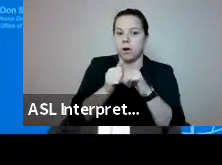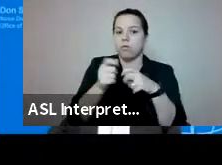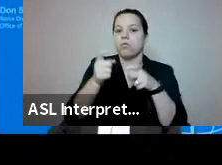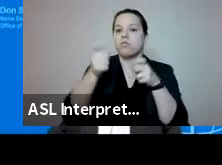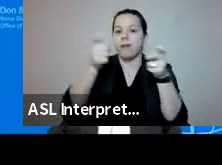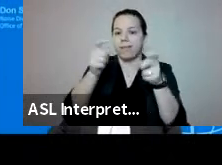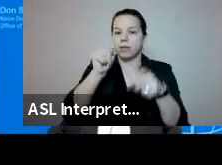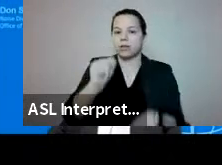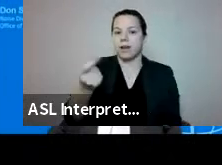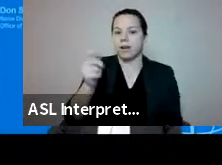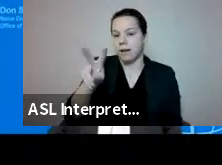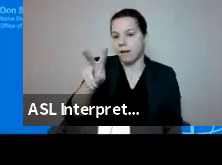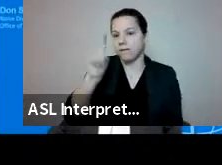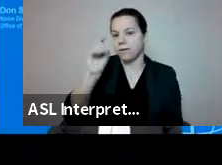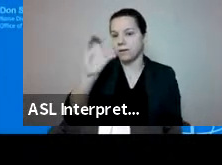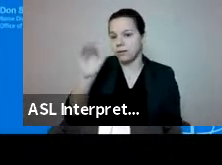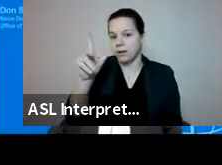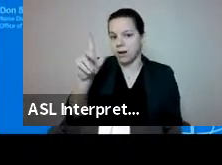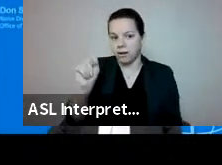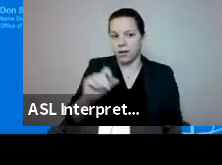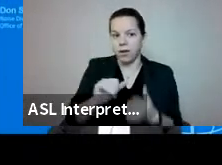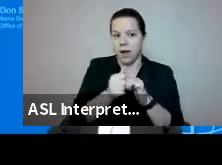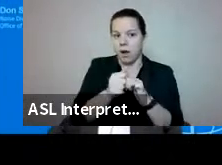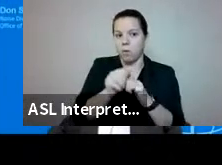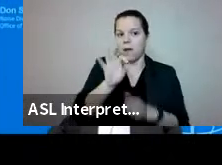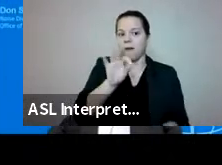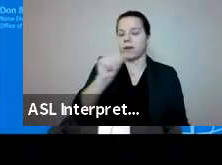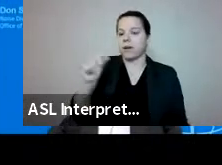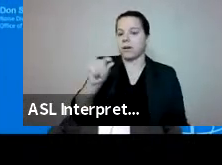regulations.gov docket. To get there, go to